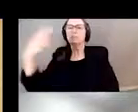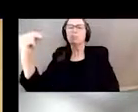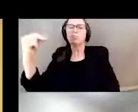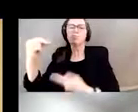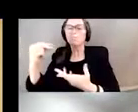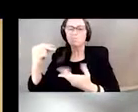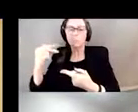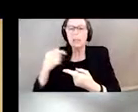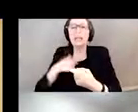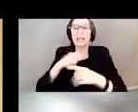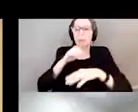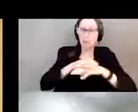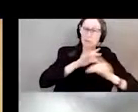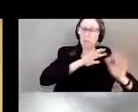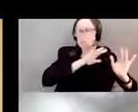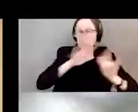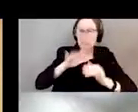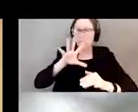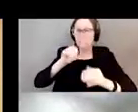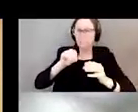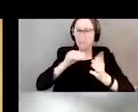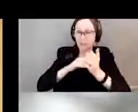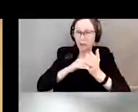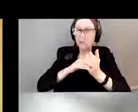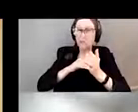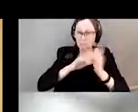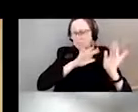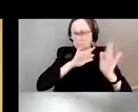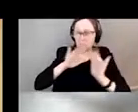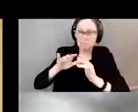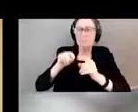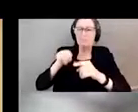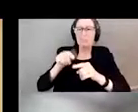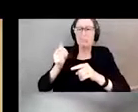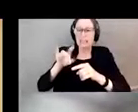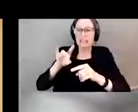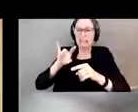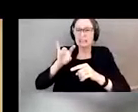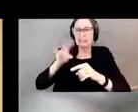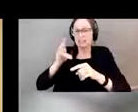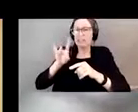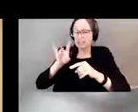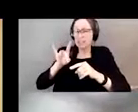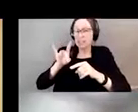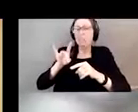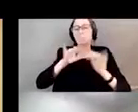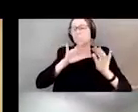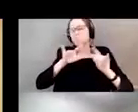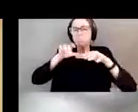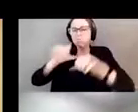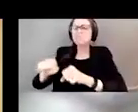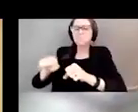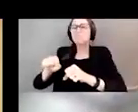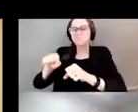of 50,000 Indians and Brits into Afghanistan in 1878, and they end up overrunning